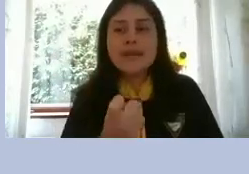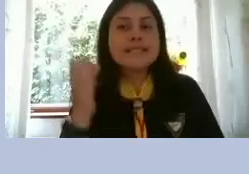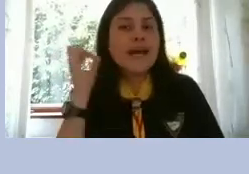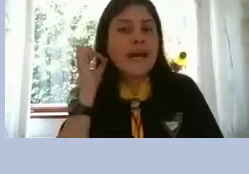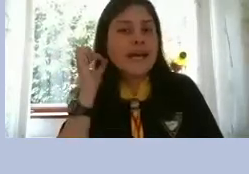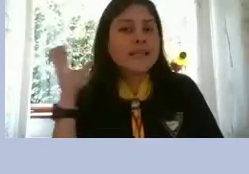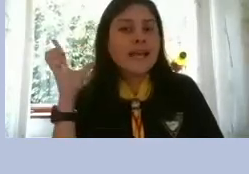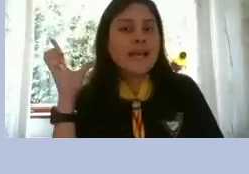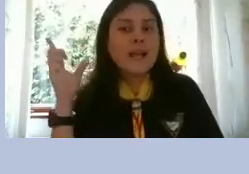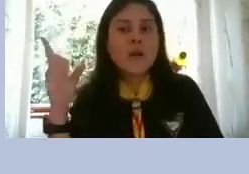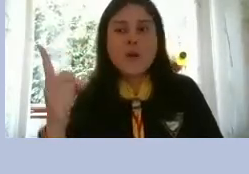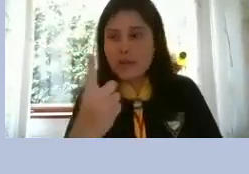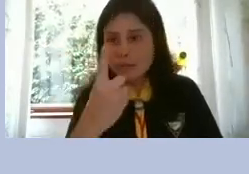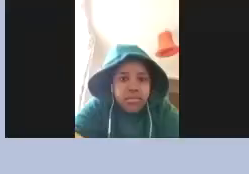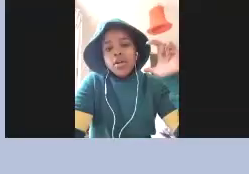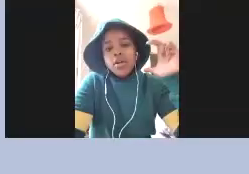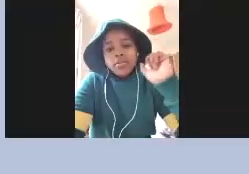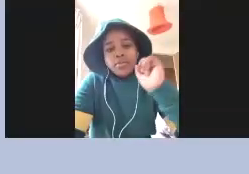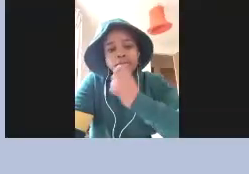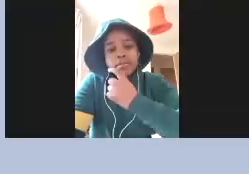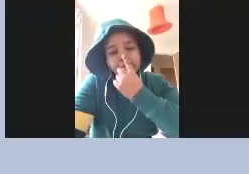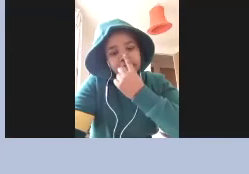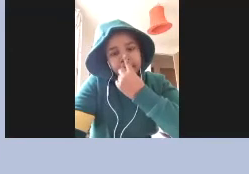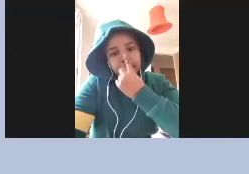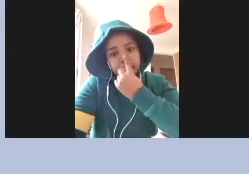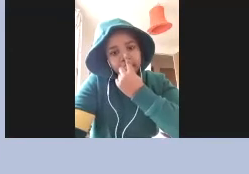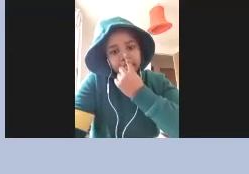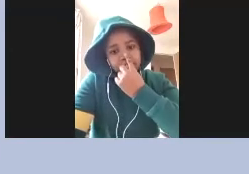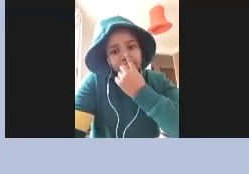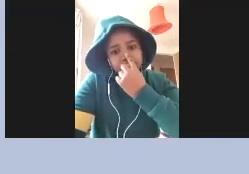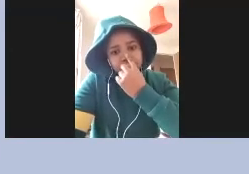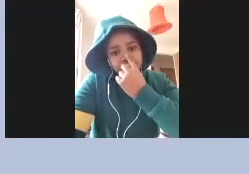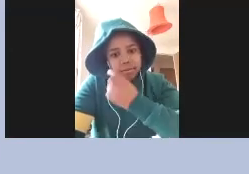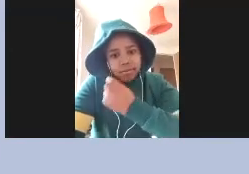Red and yellow and pink